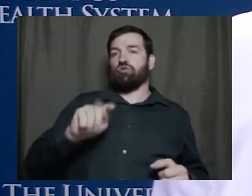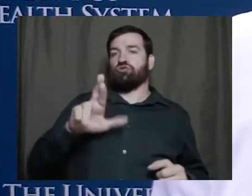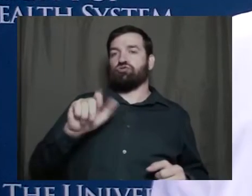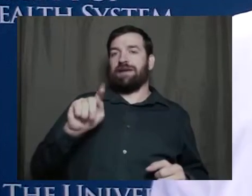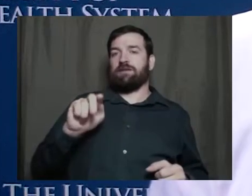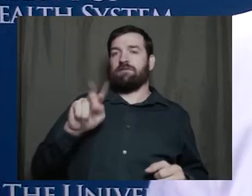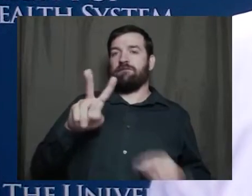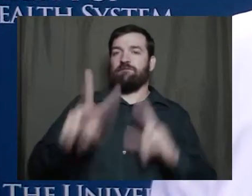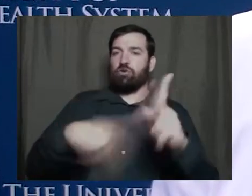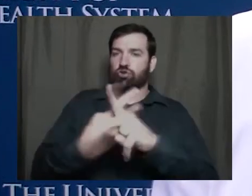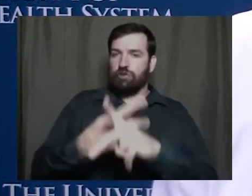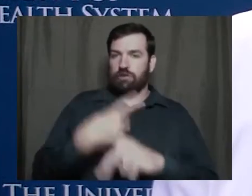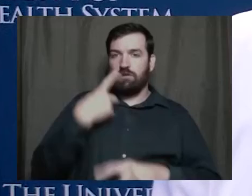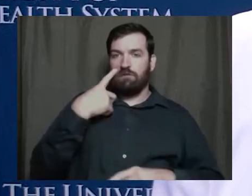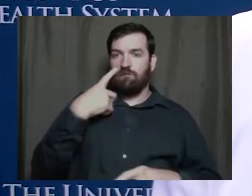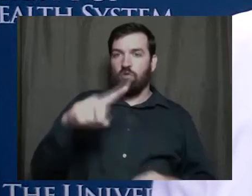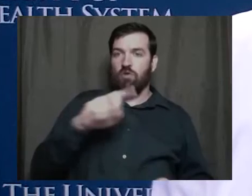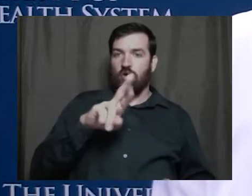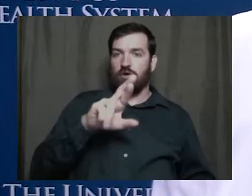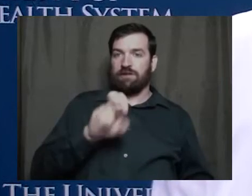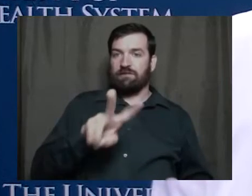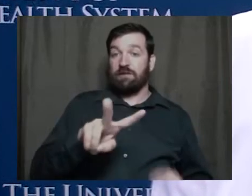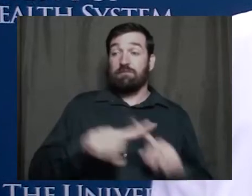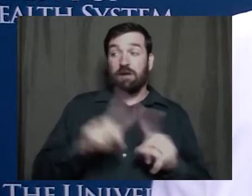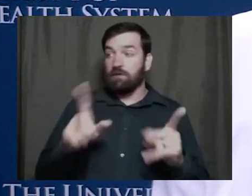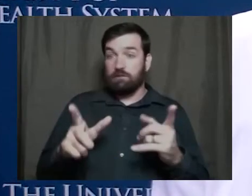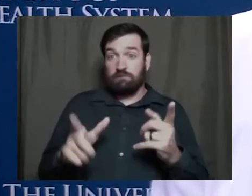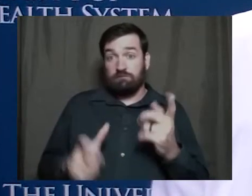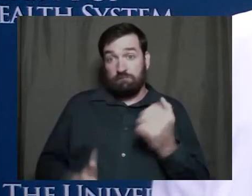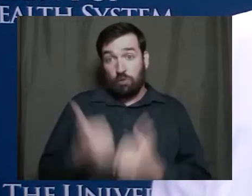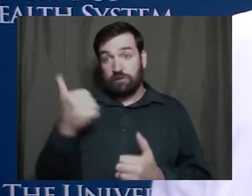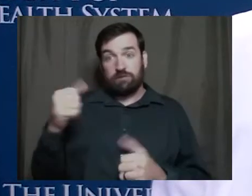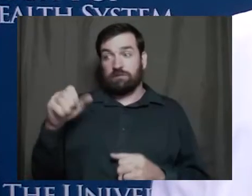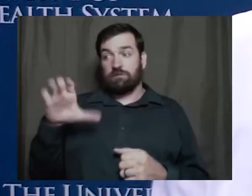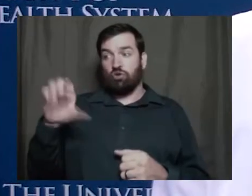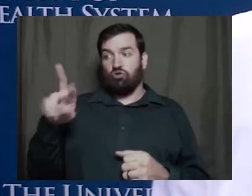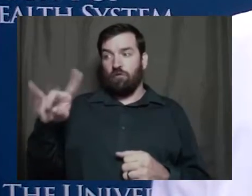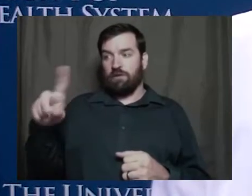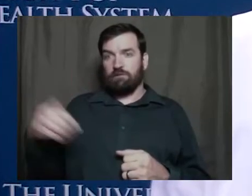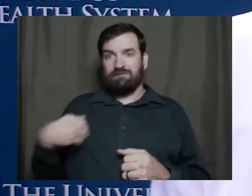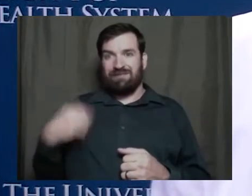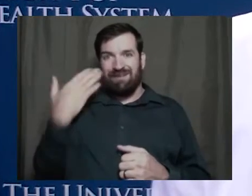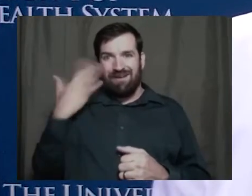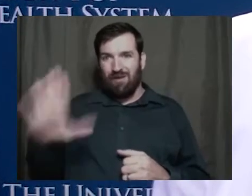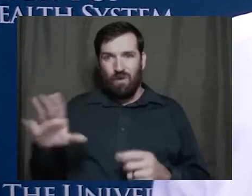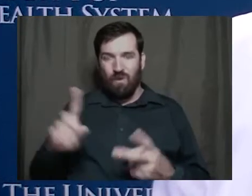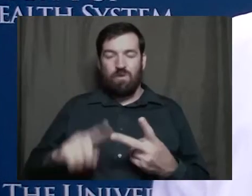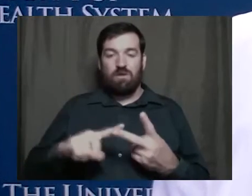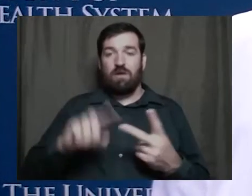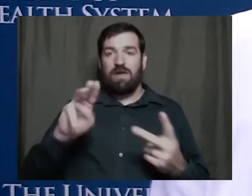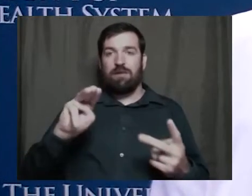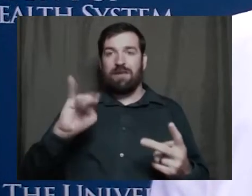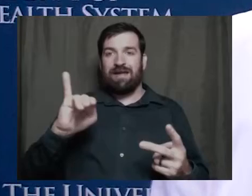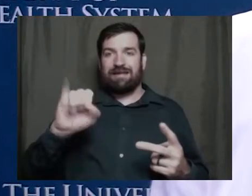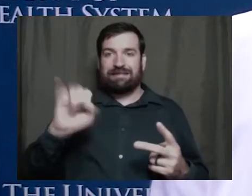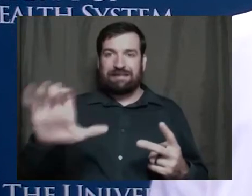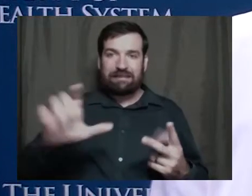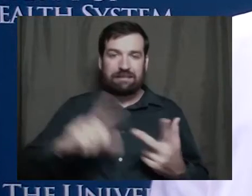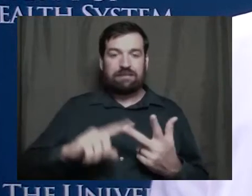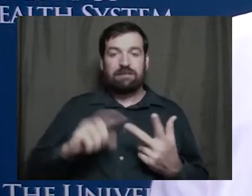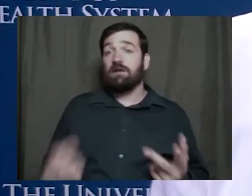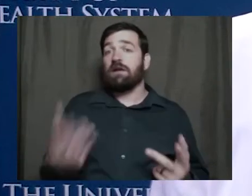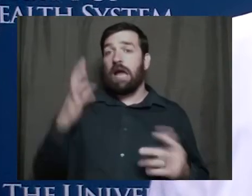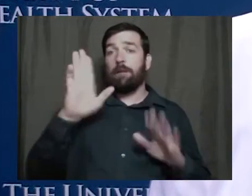large, this is, COVID still has a lot of unknowns. And when you hear about what MISC is and you hear about the number of kids who need